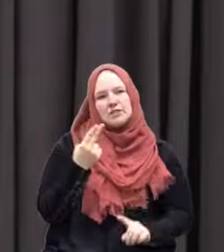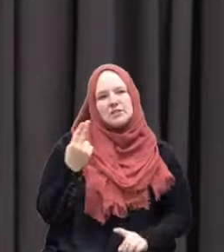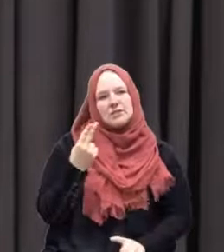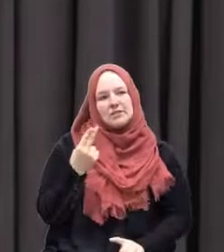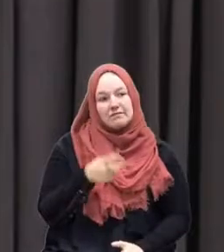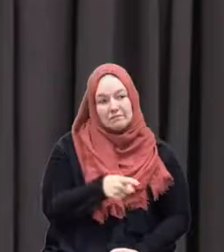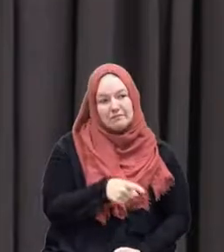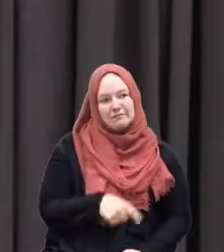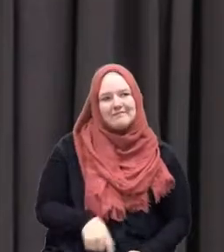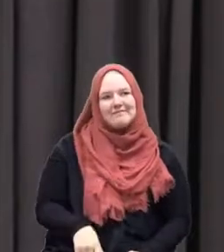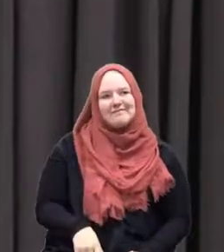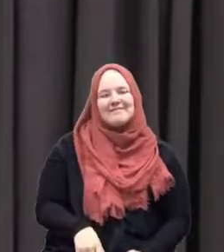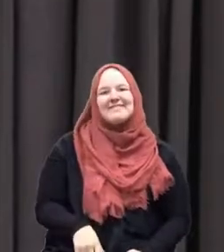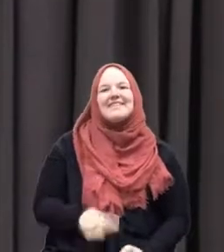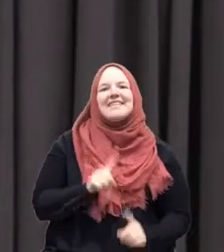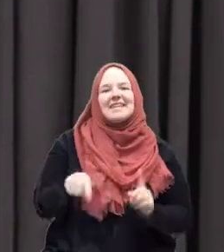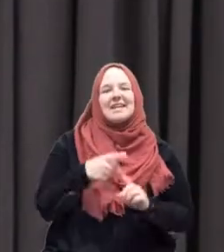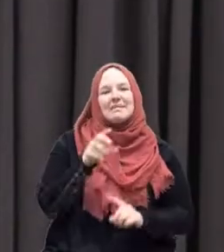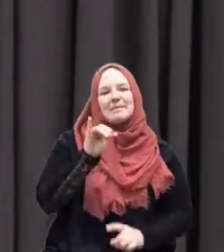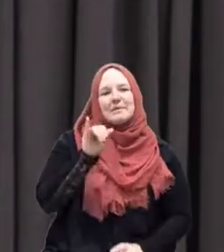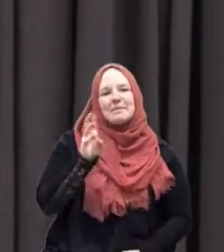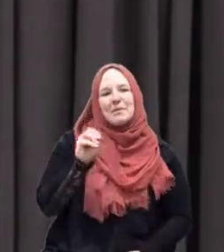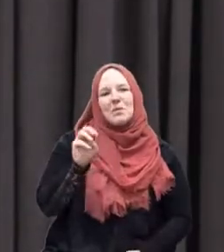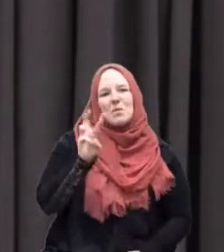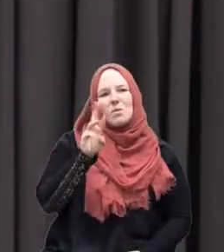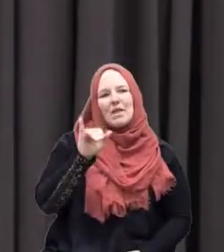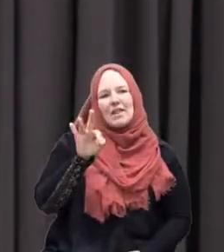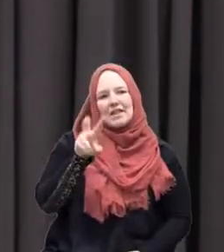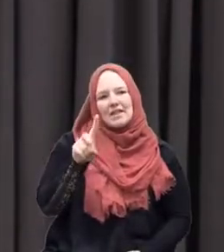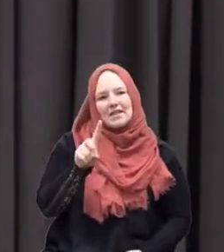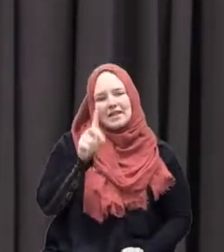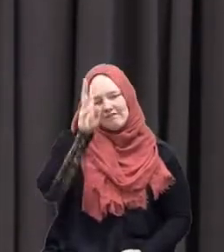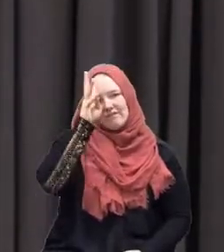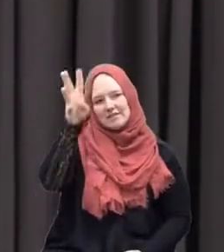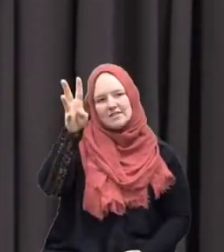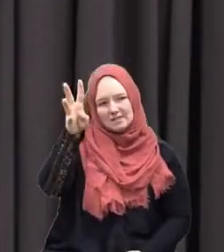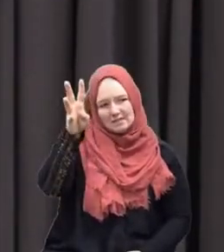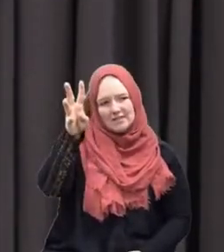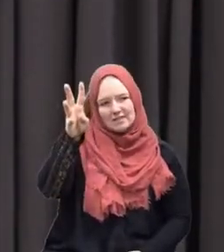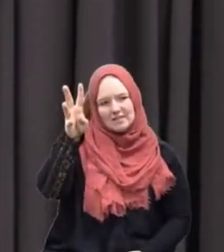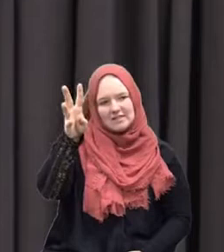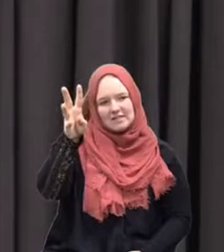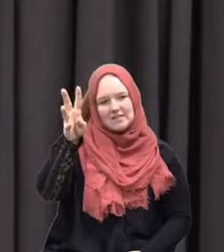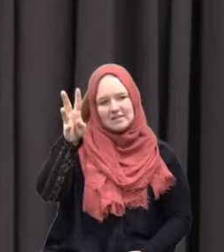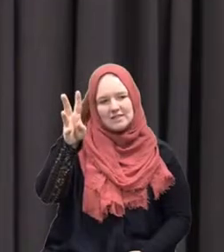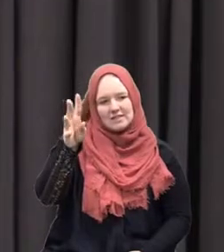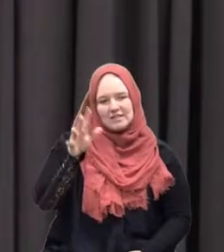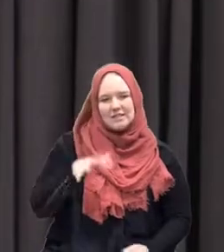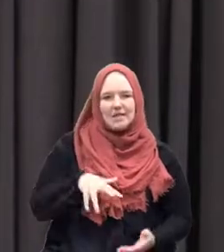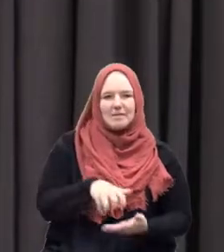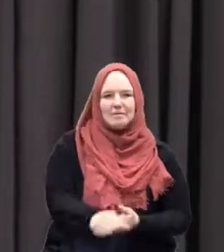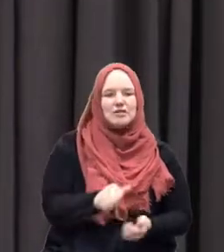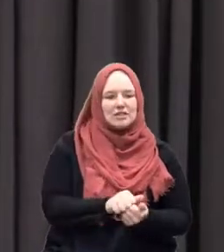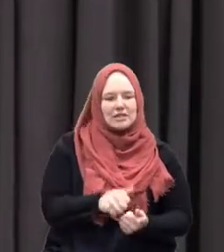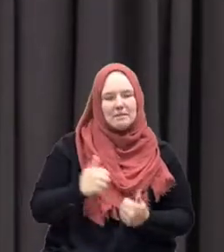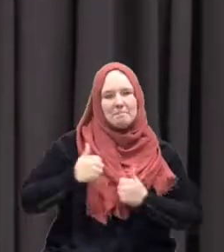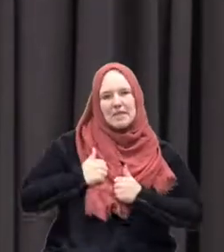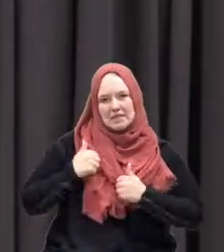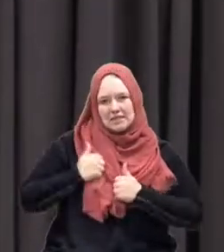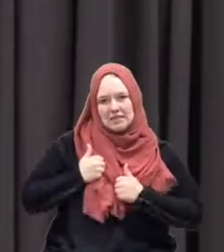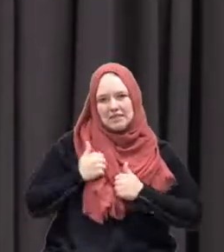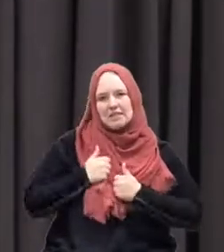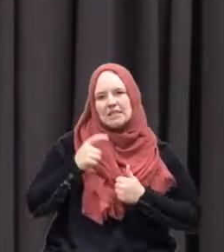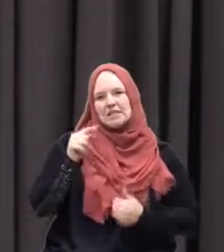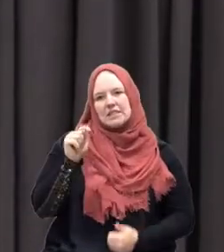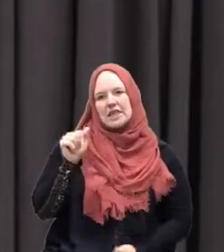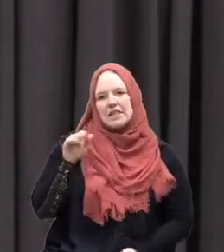history. Khalid ibn al-Walid is the one who invented the ambush in the military